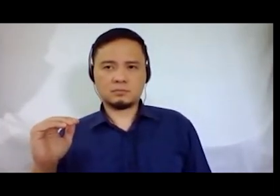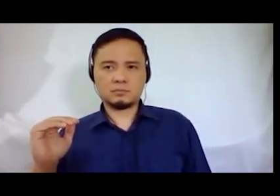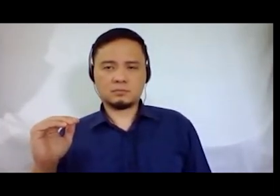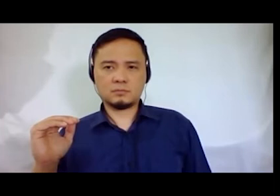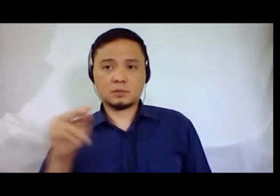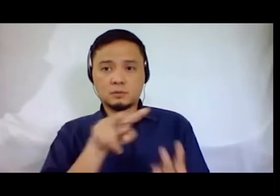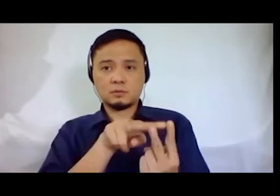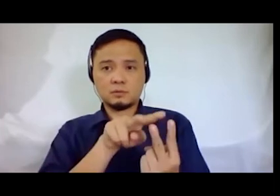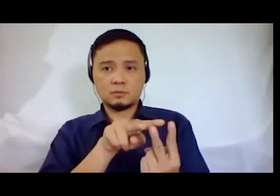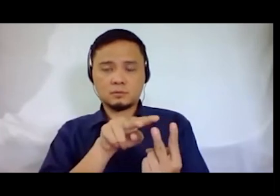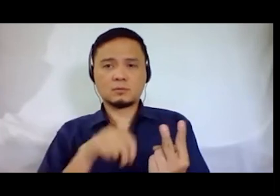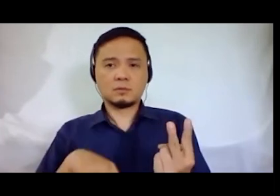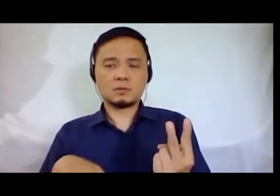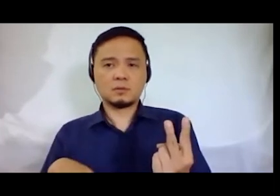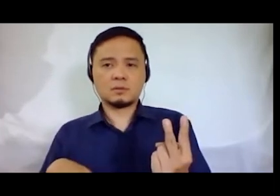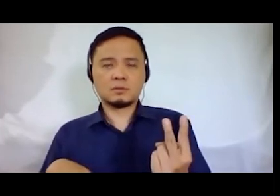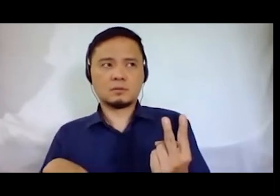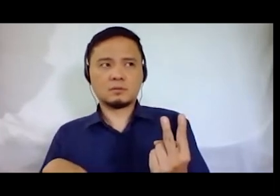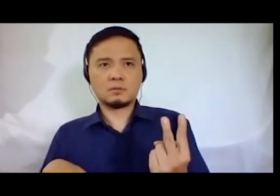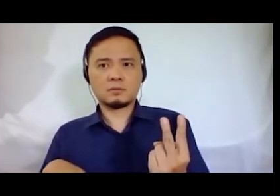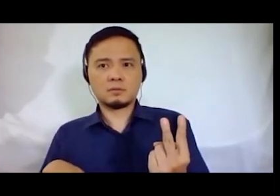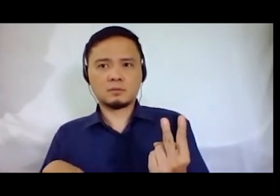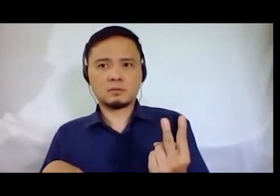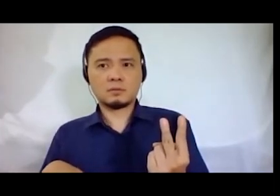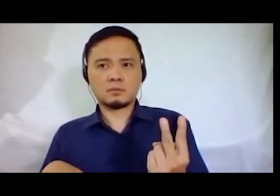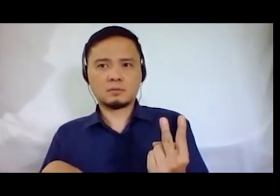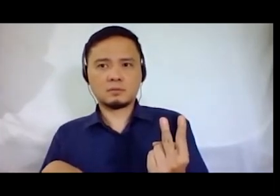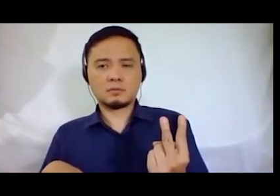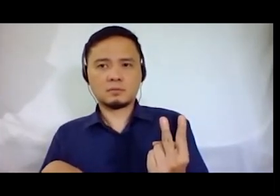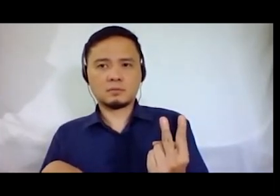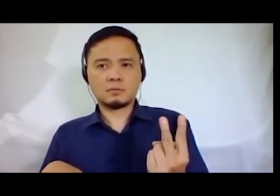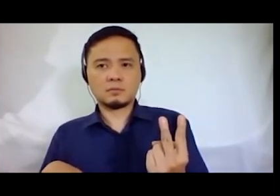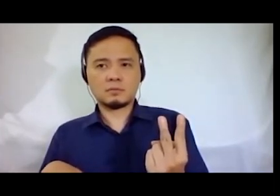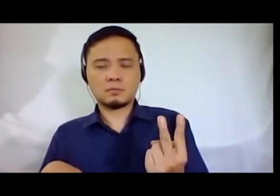Okay. You wouldn't want to sign.